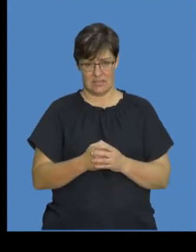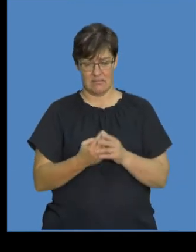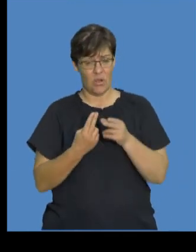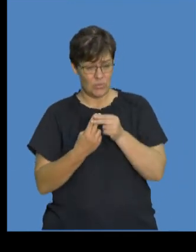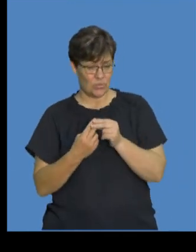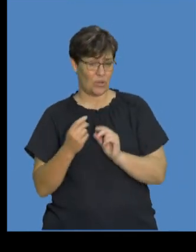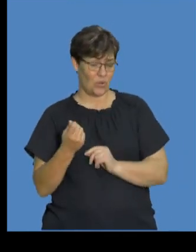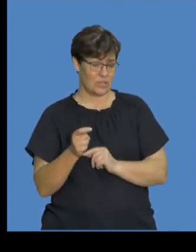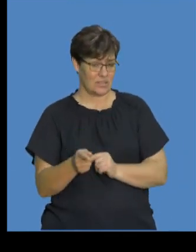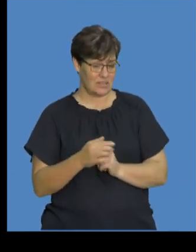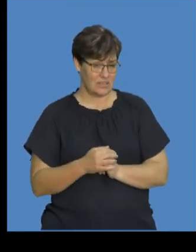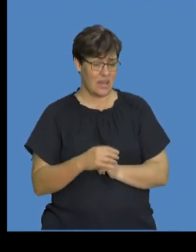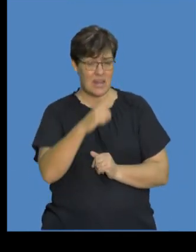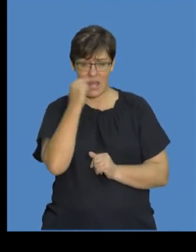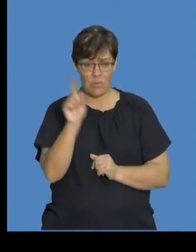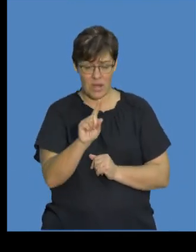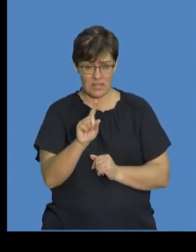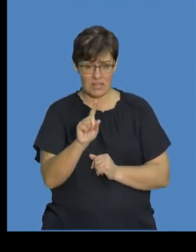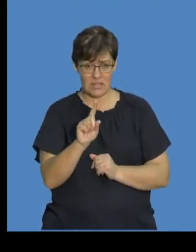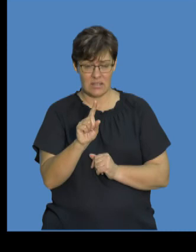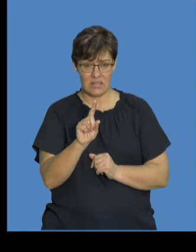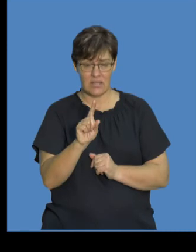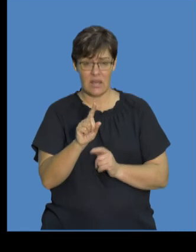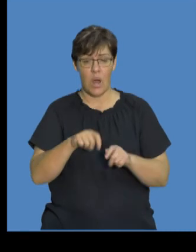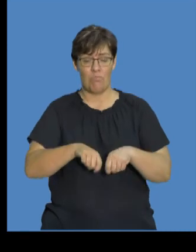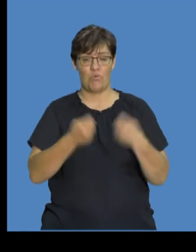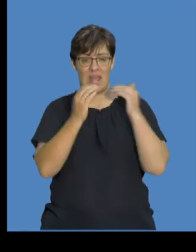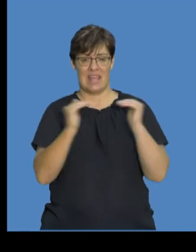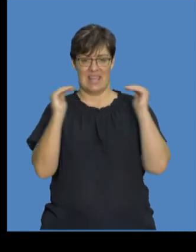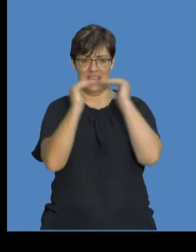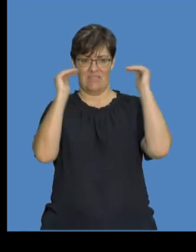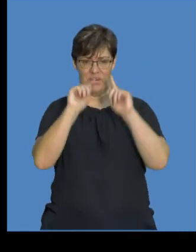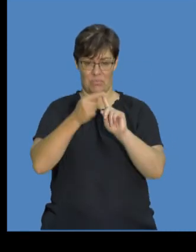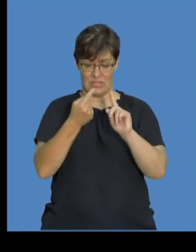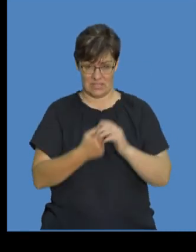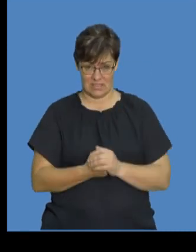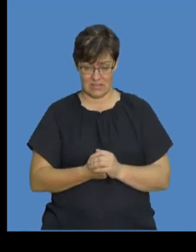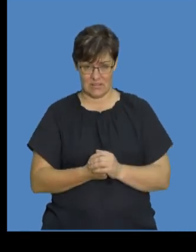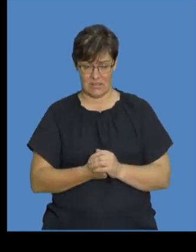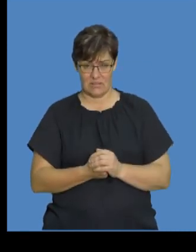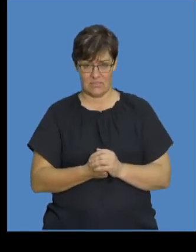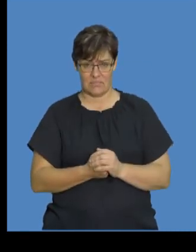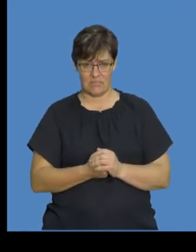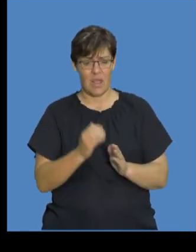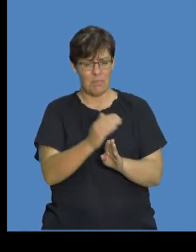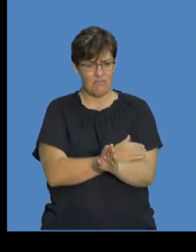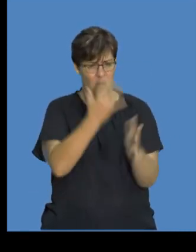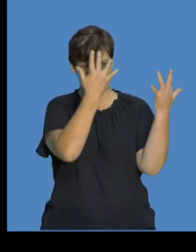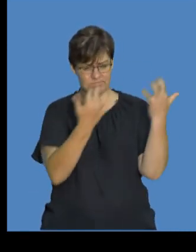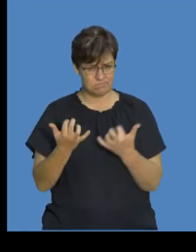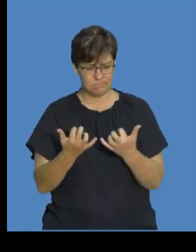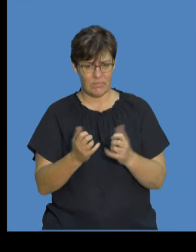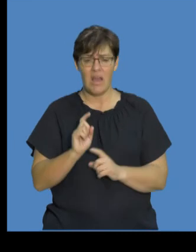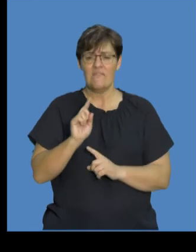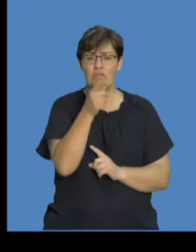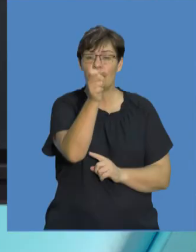important unit cost, and it's called your break-even point. So even before we even go